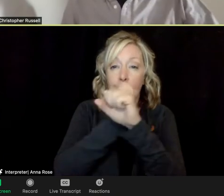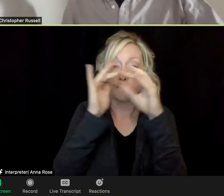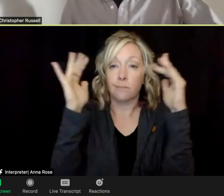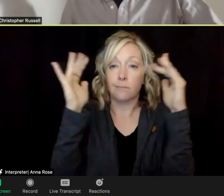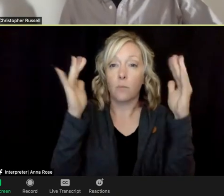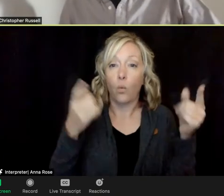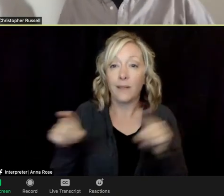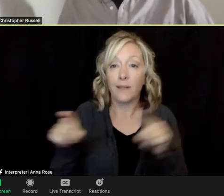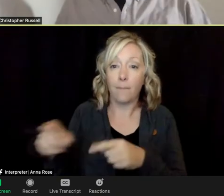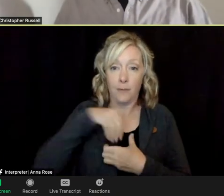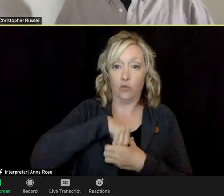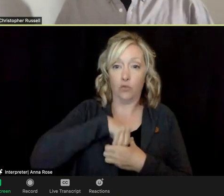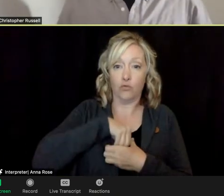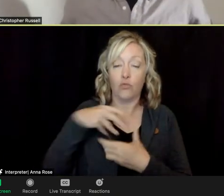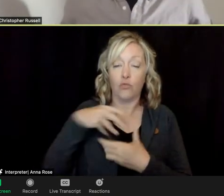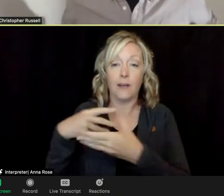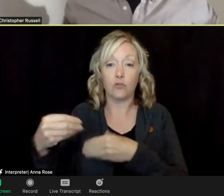and internal